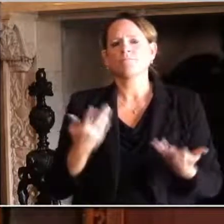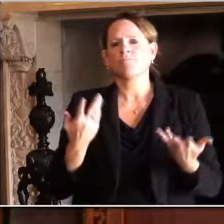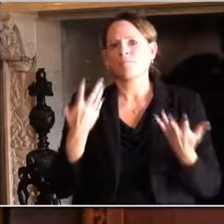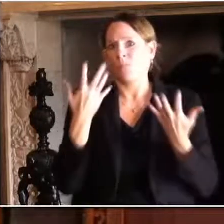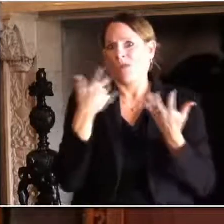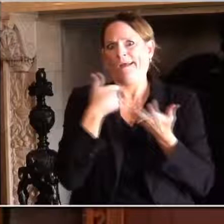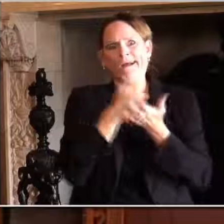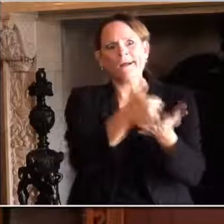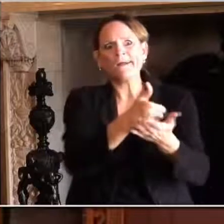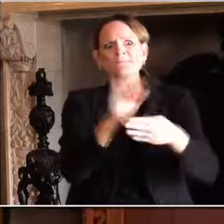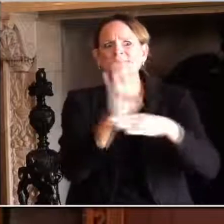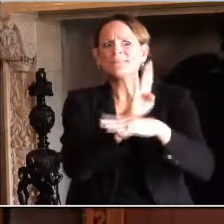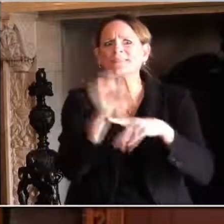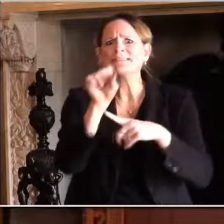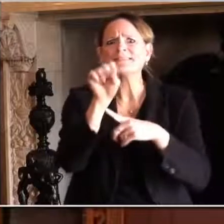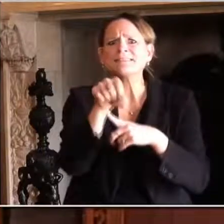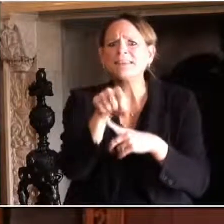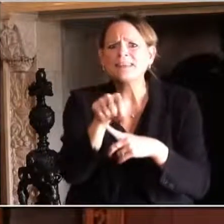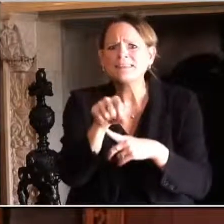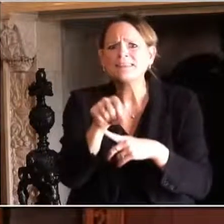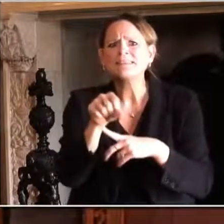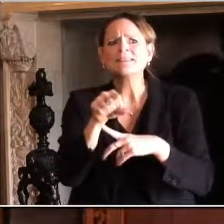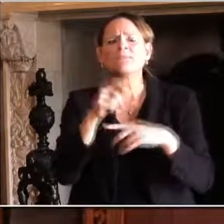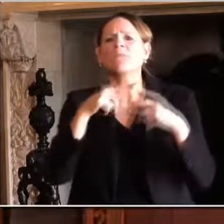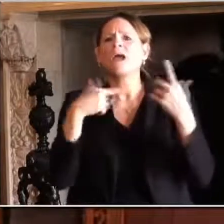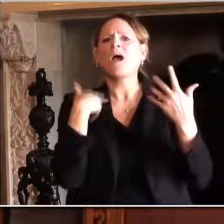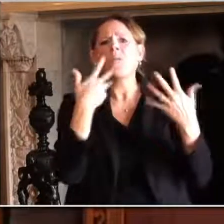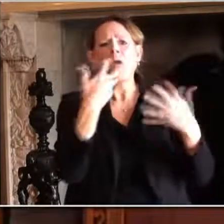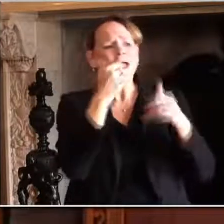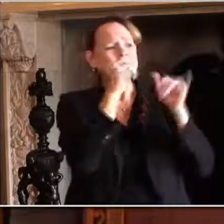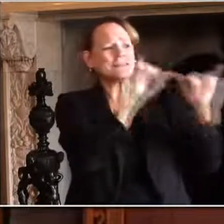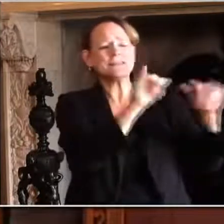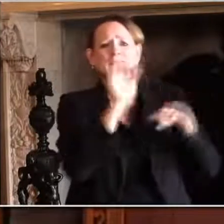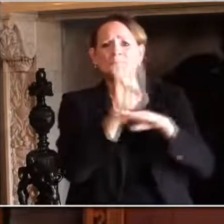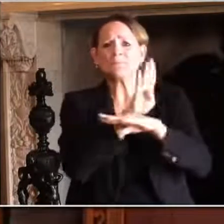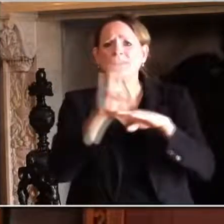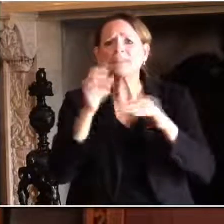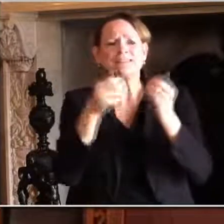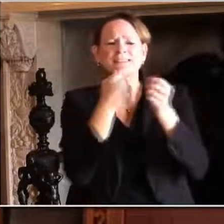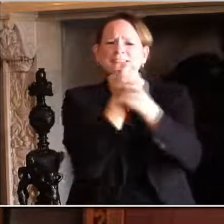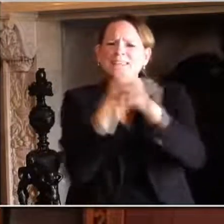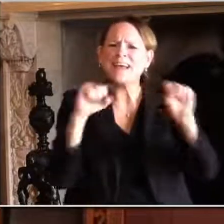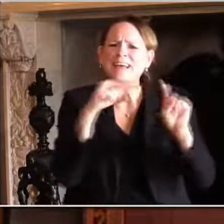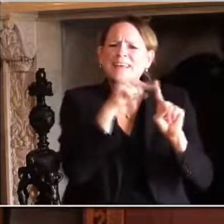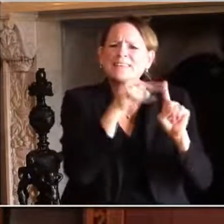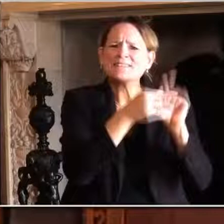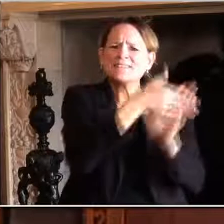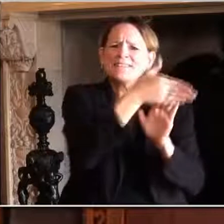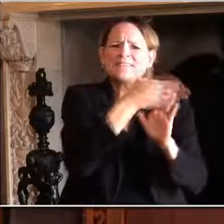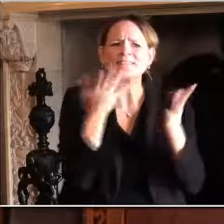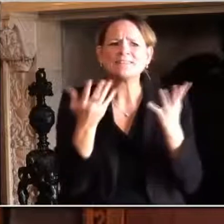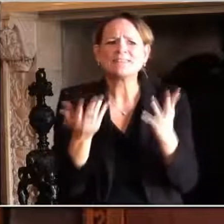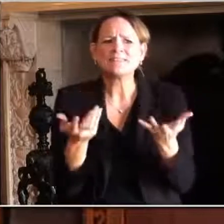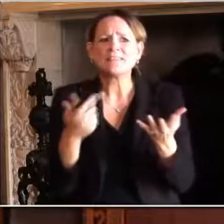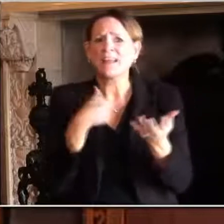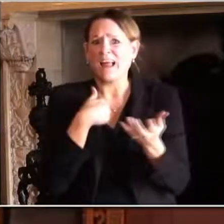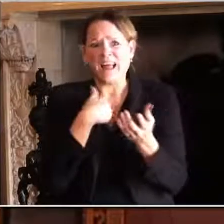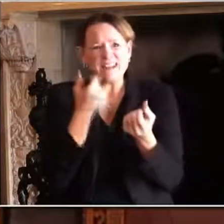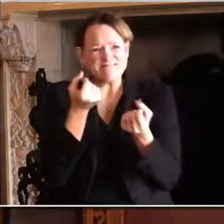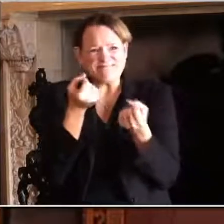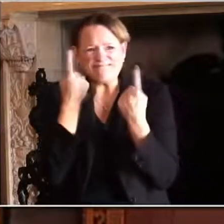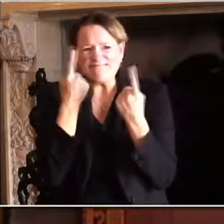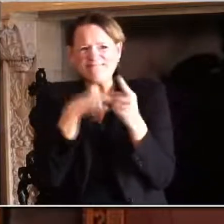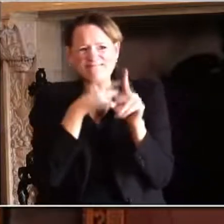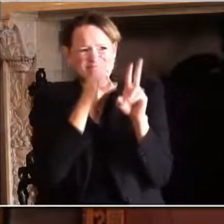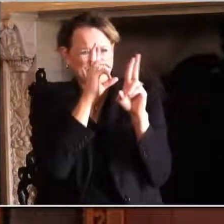their small businesses safe. We want to allow that to work, and that did to some extent, but